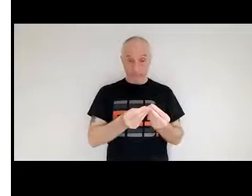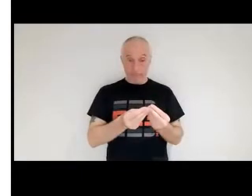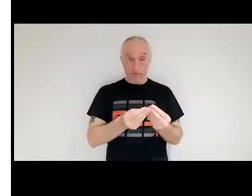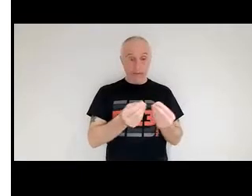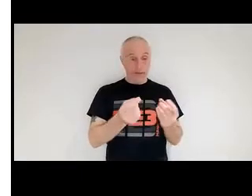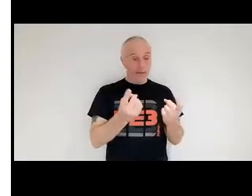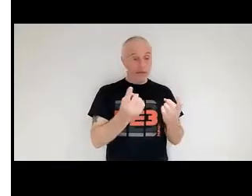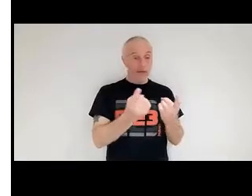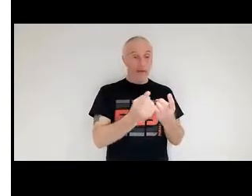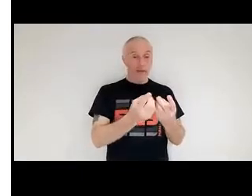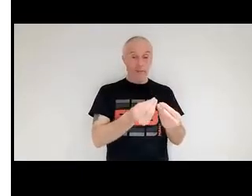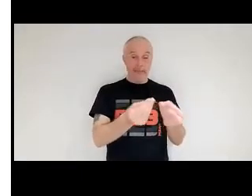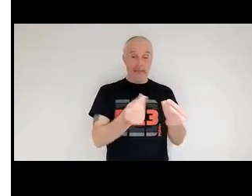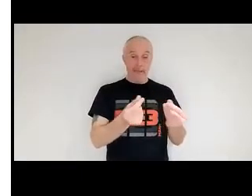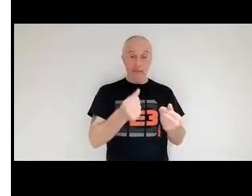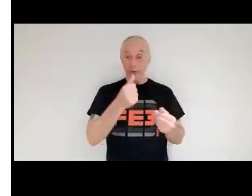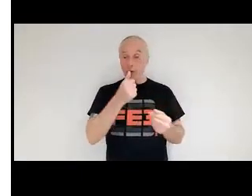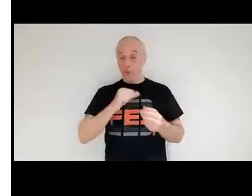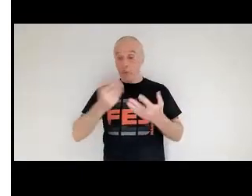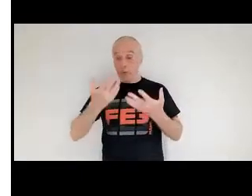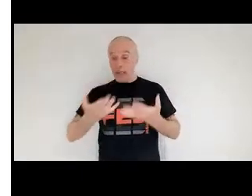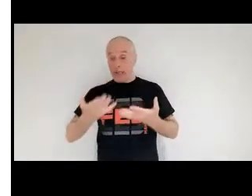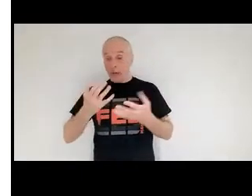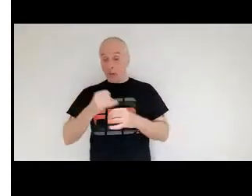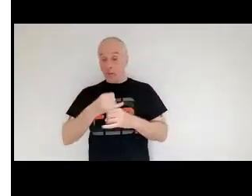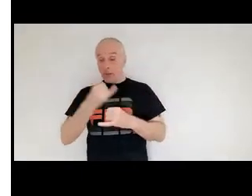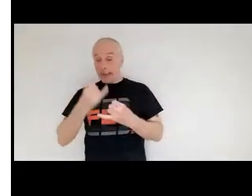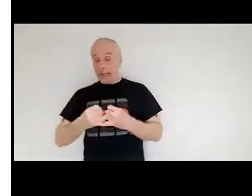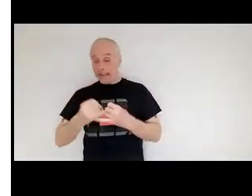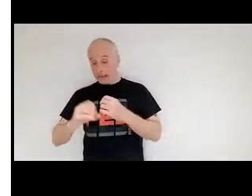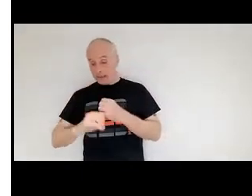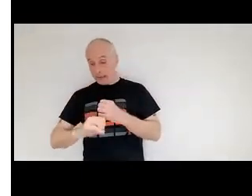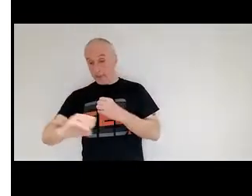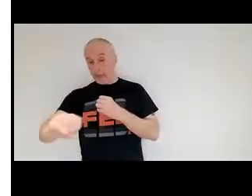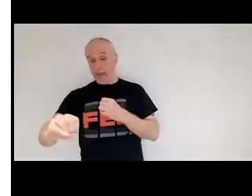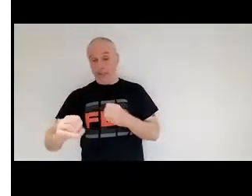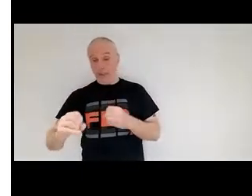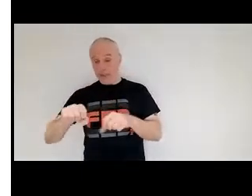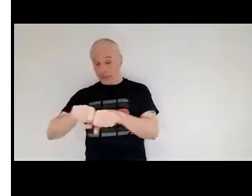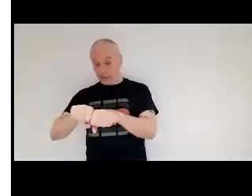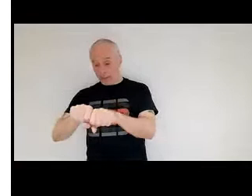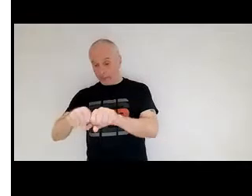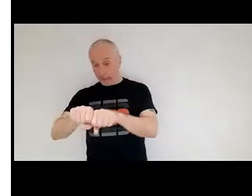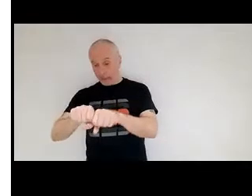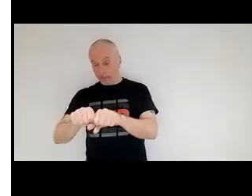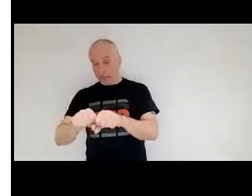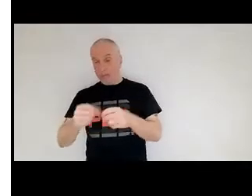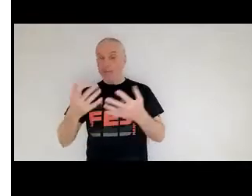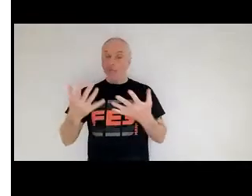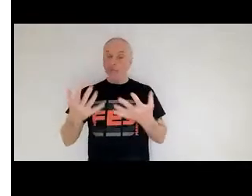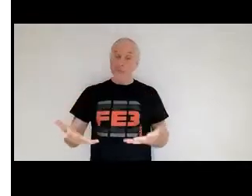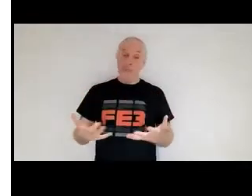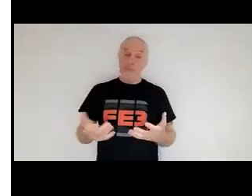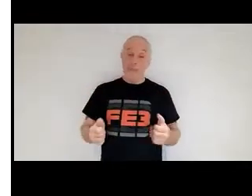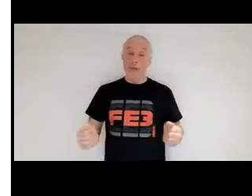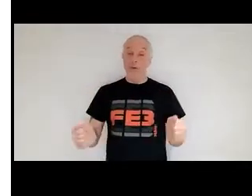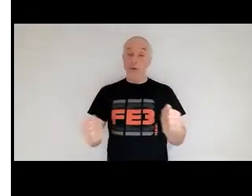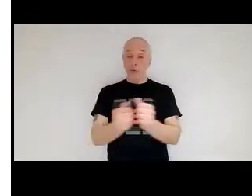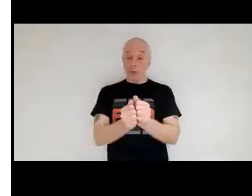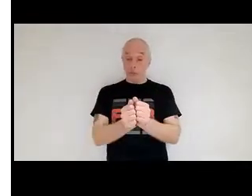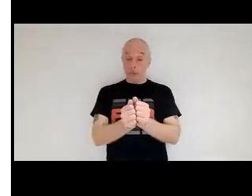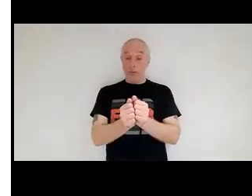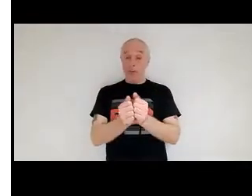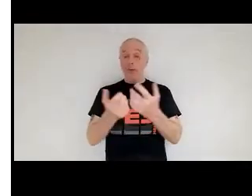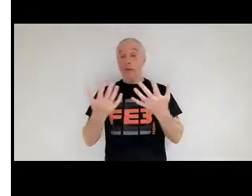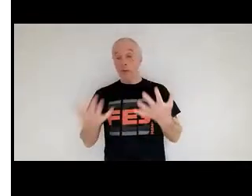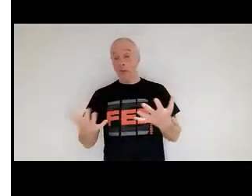network are suitable for or are as suitable to transport and be exposed to a blend